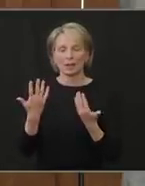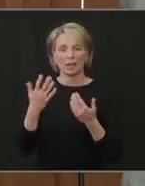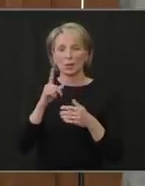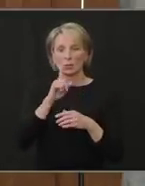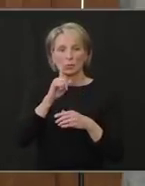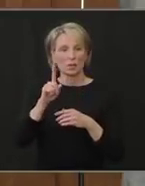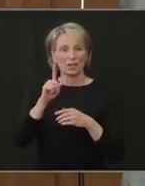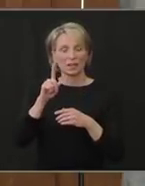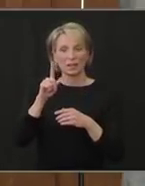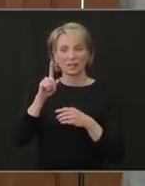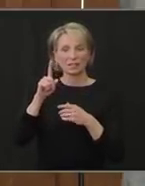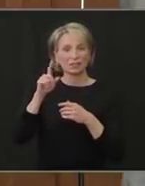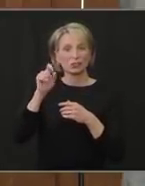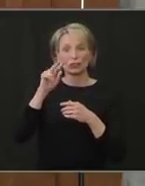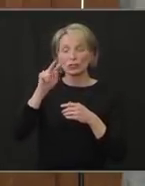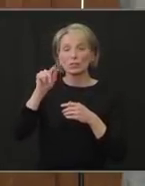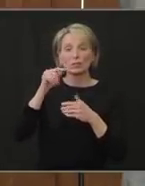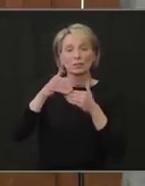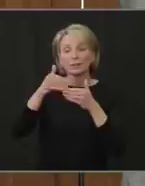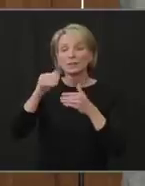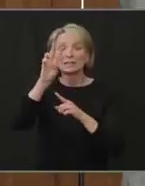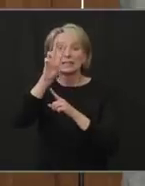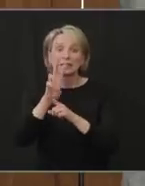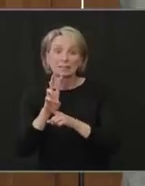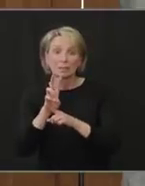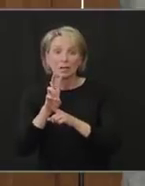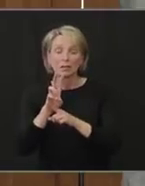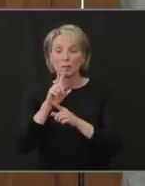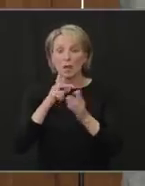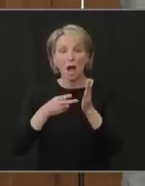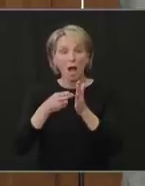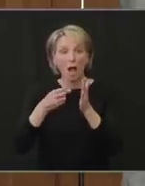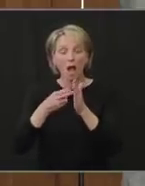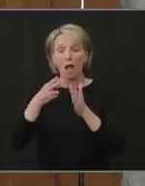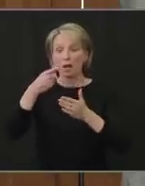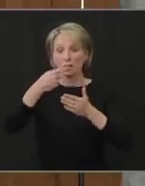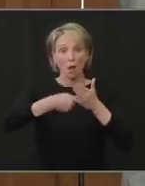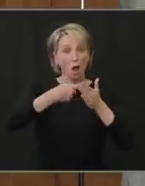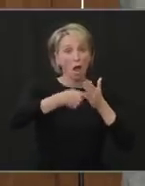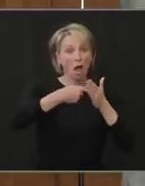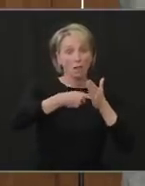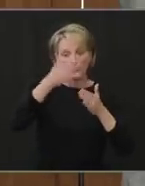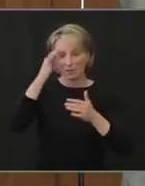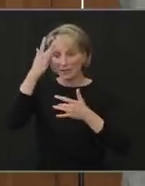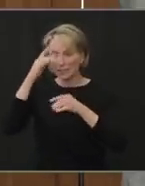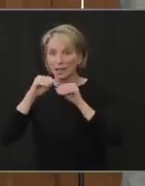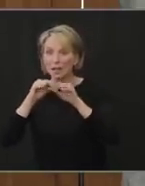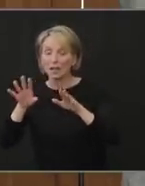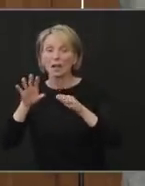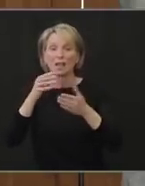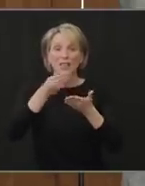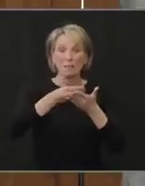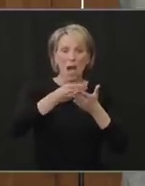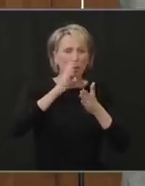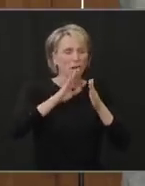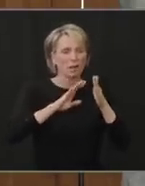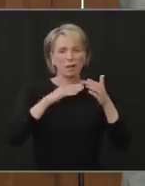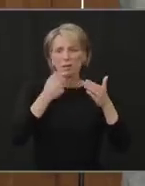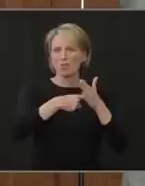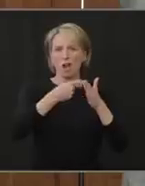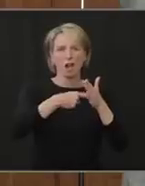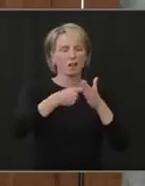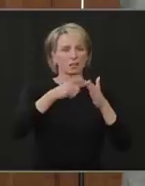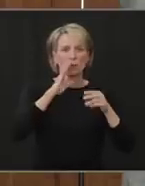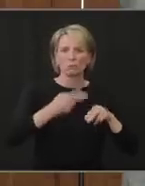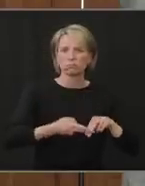ahead 6 years, but just 6 months, the costs are going to be humongous. And so we're going to need another relief